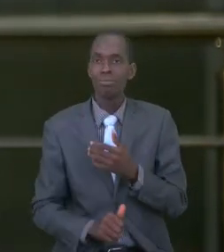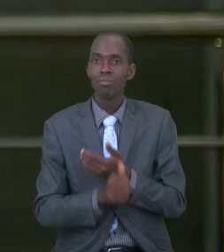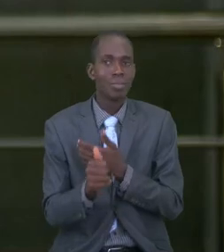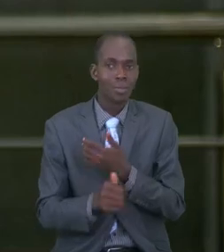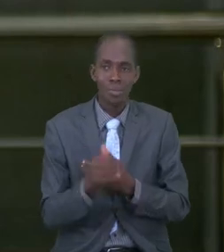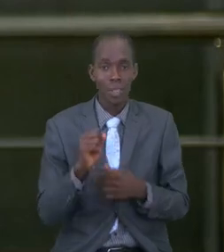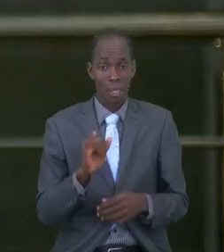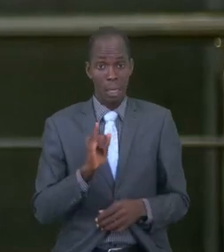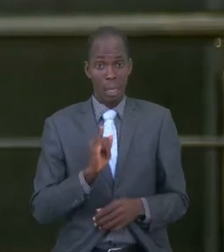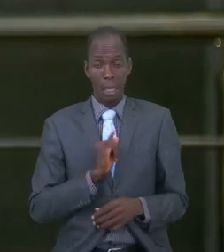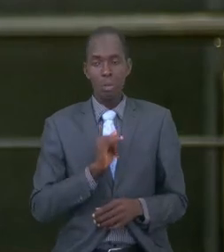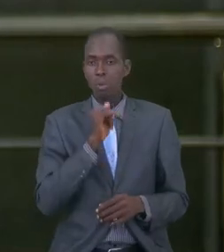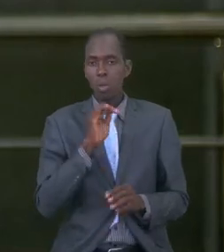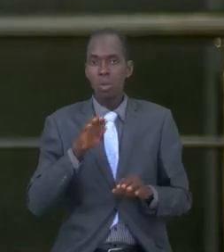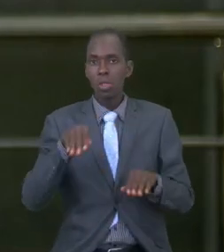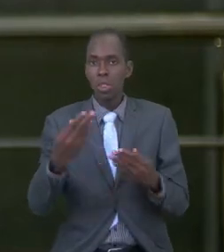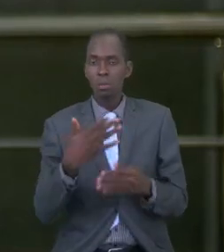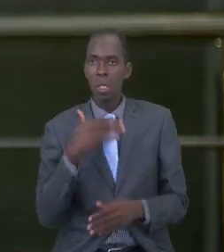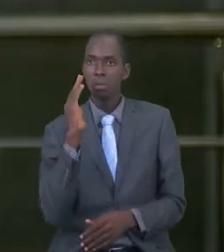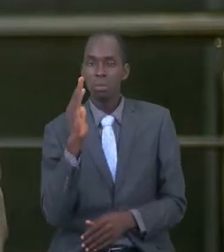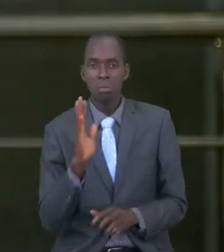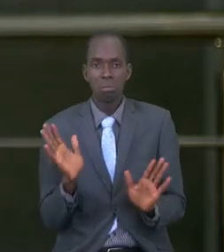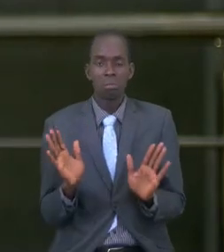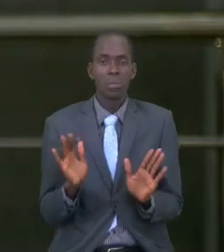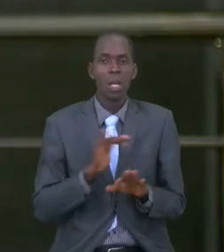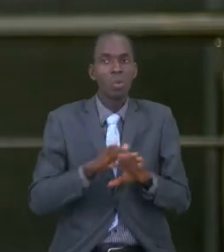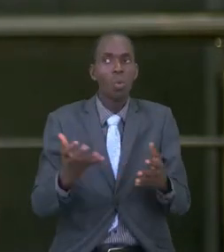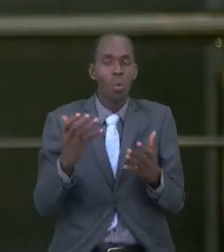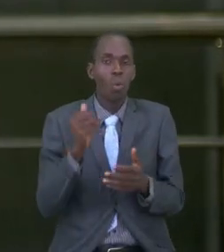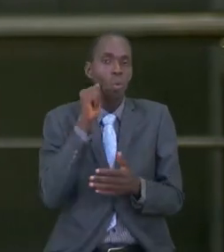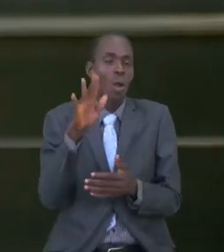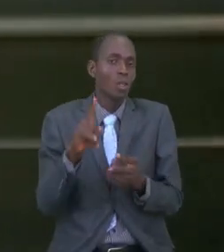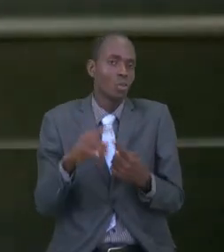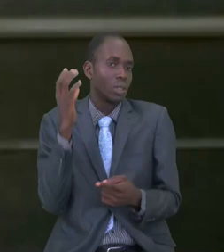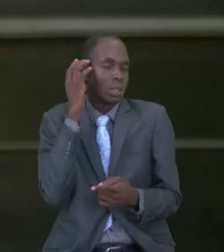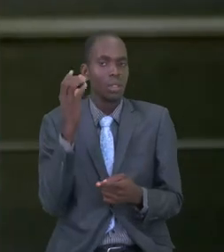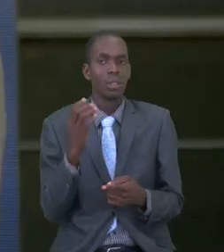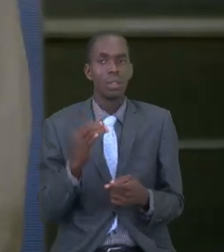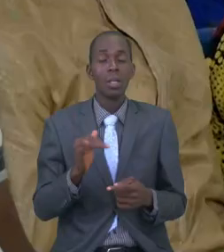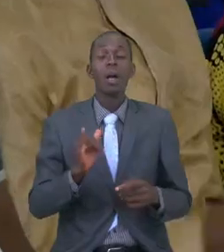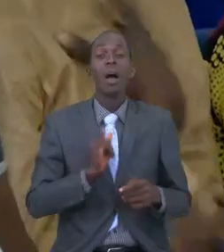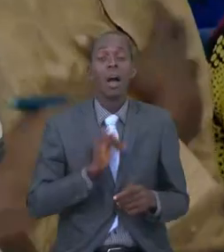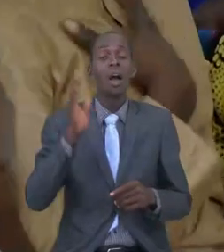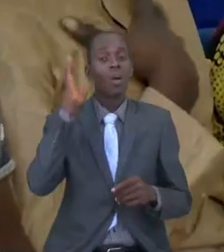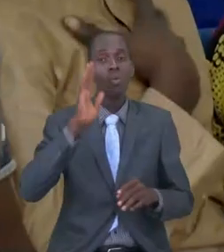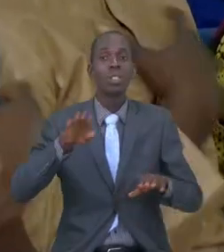my testimony. I won't want them to hear. I'm going to give my testimony.